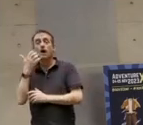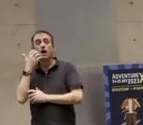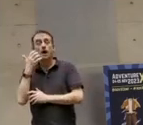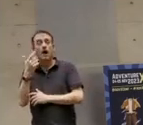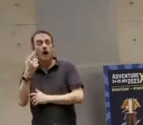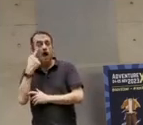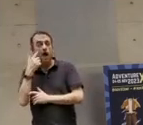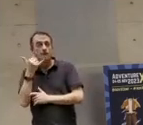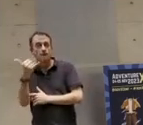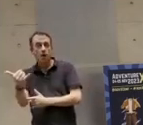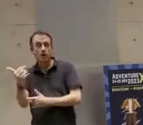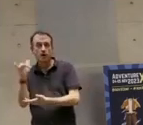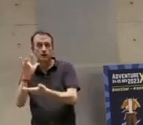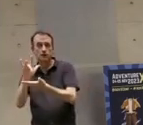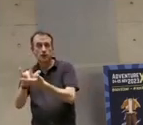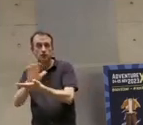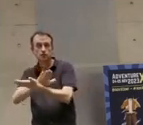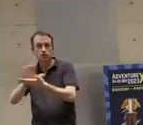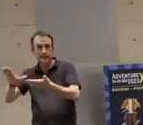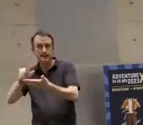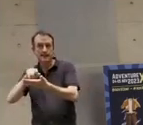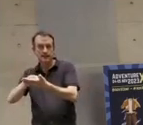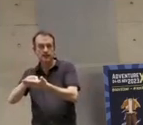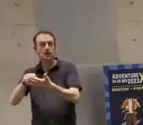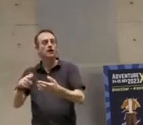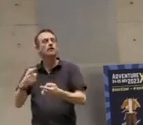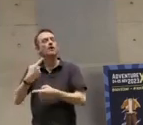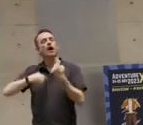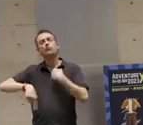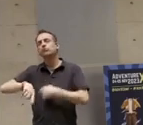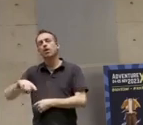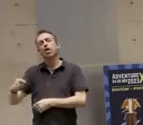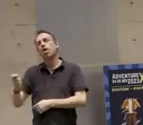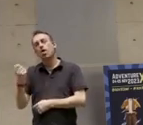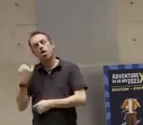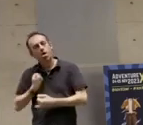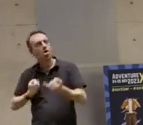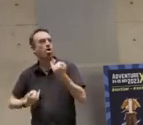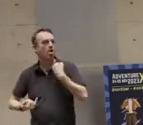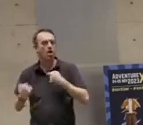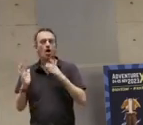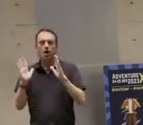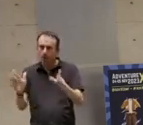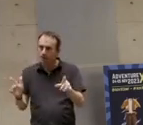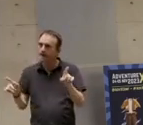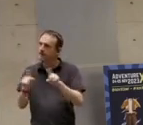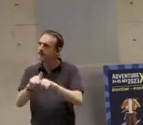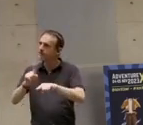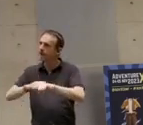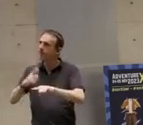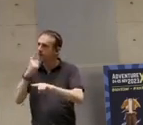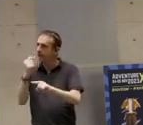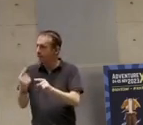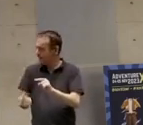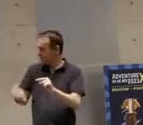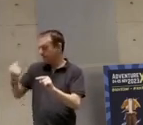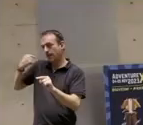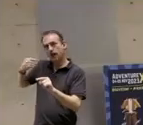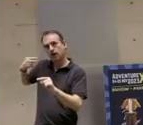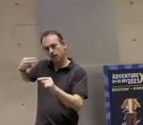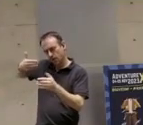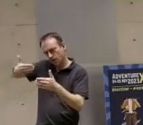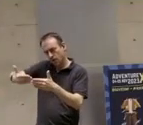much pioneered. So I'm not kind of beating ourselves up with a stick, but at the same time, what you can do is look back and see how it can be